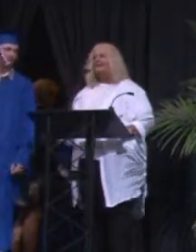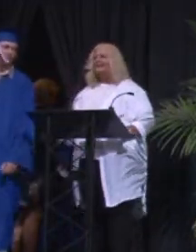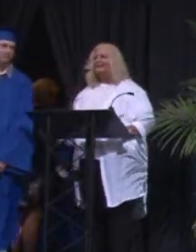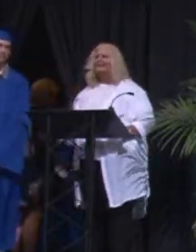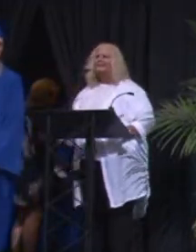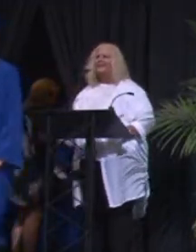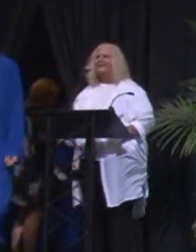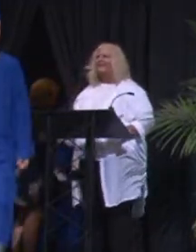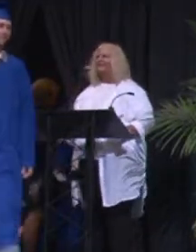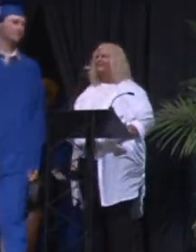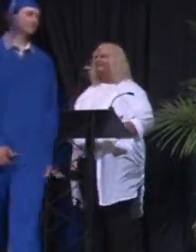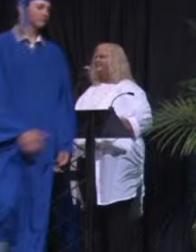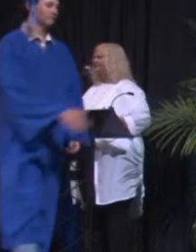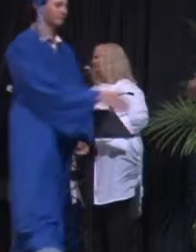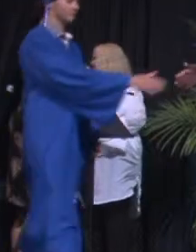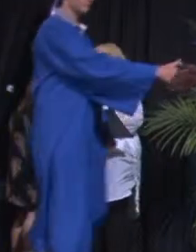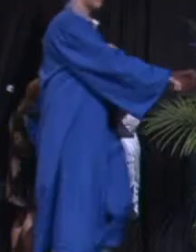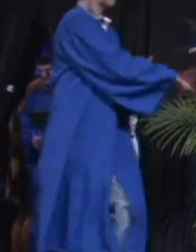Grant Stutzman.